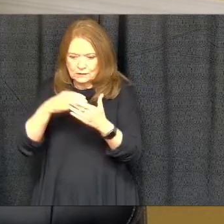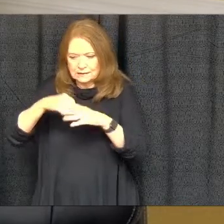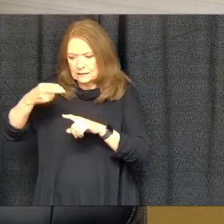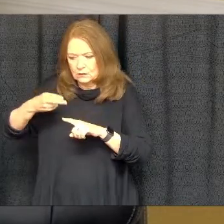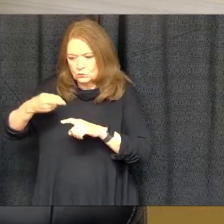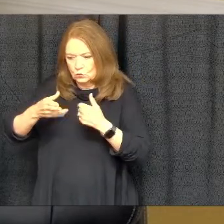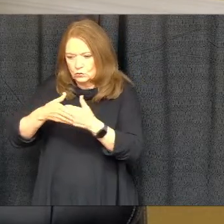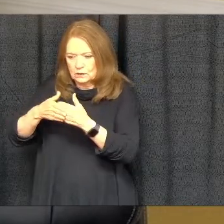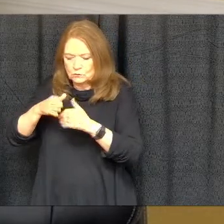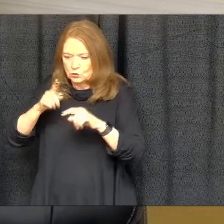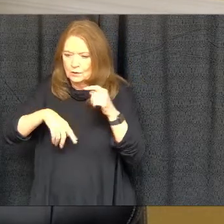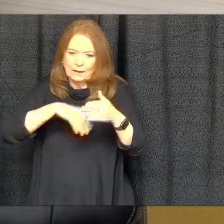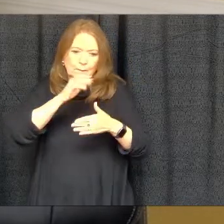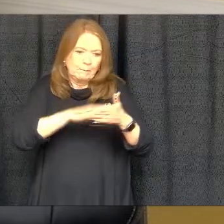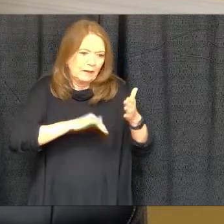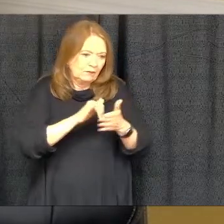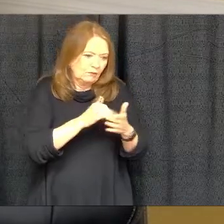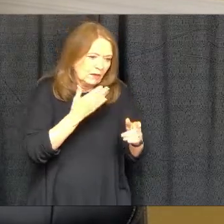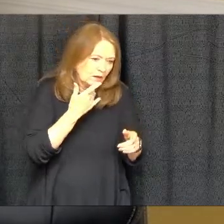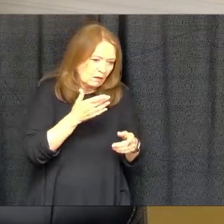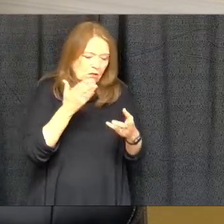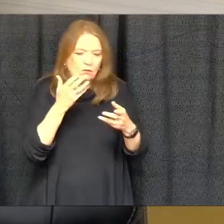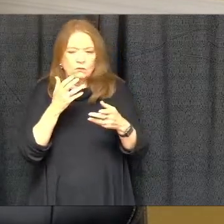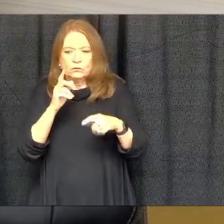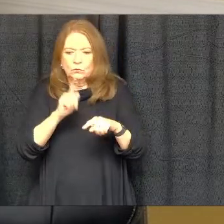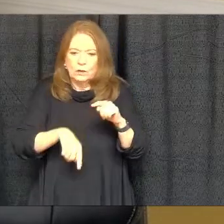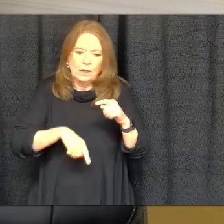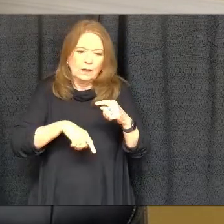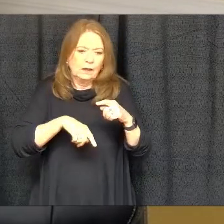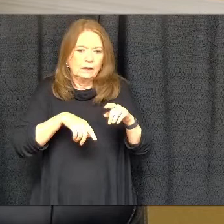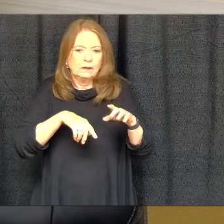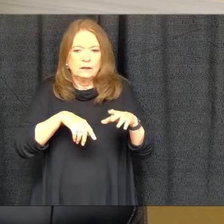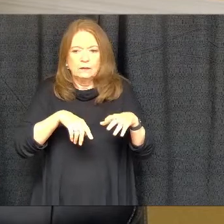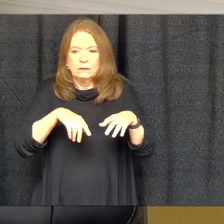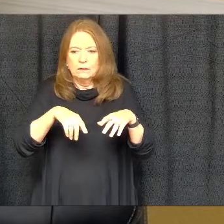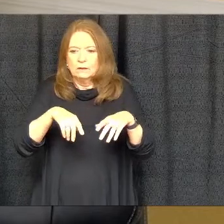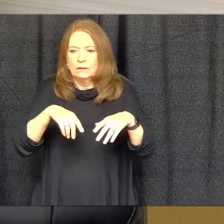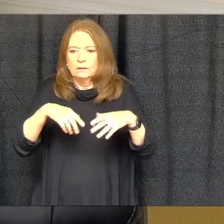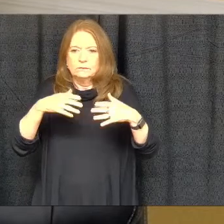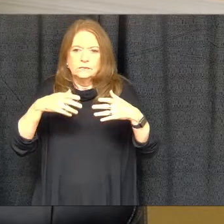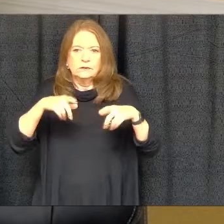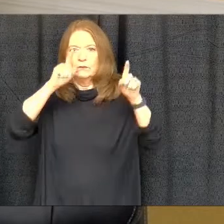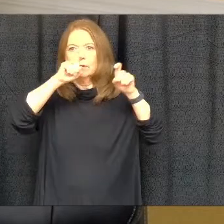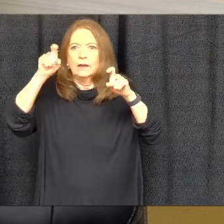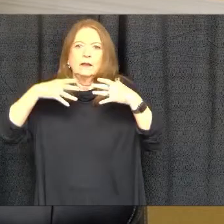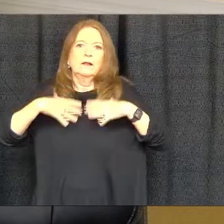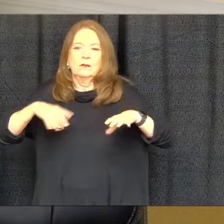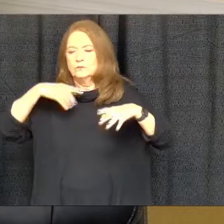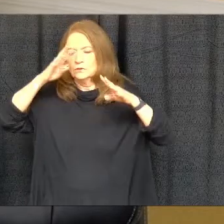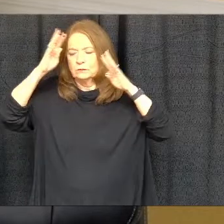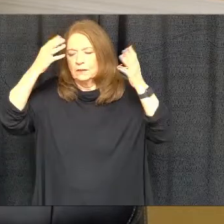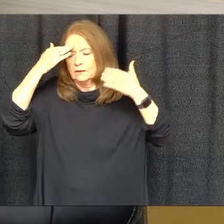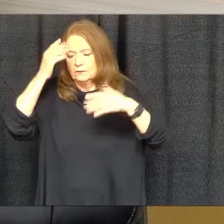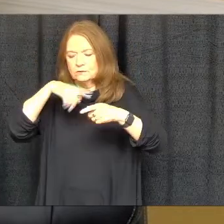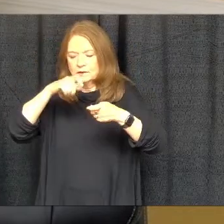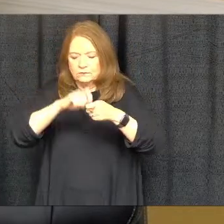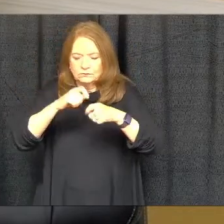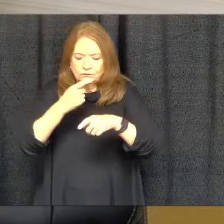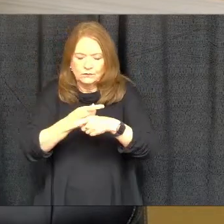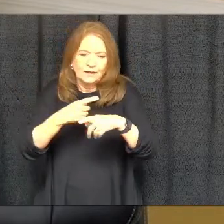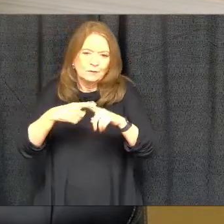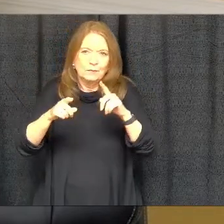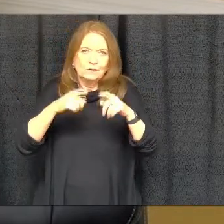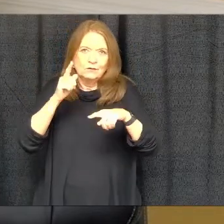can't paint your house this color in a historical neighborhood. You can't hang out clothes on, I'm just making up some things, but I know it's not all correct. You can't hang